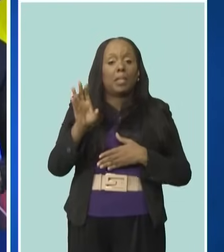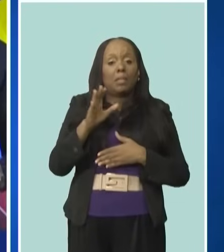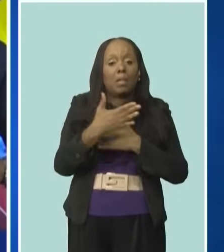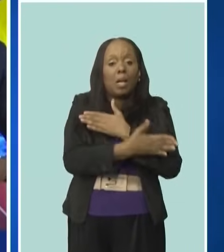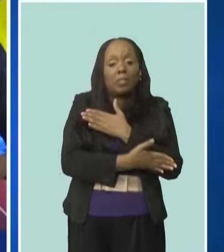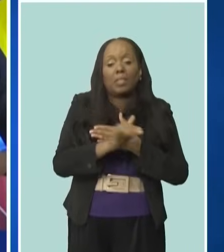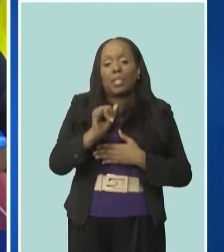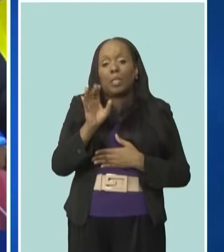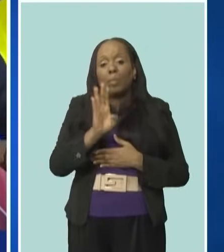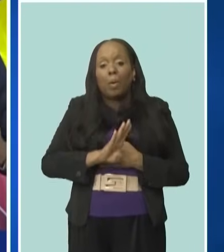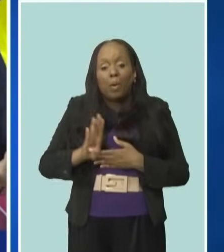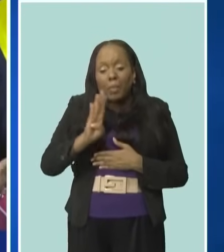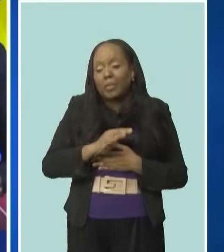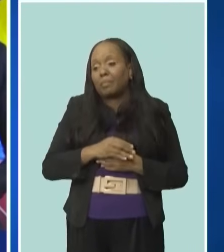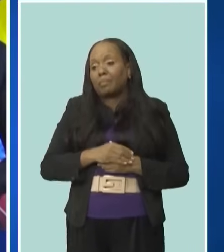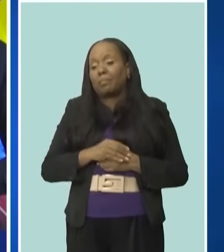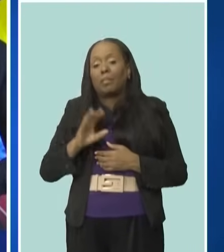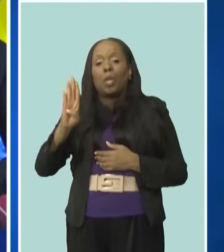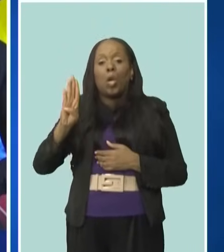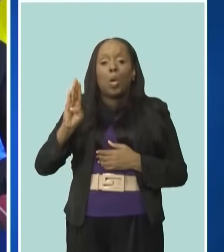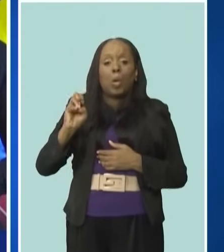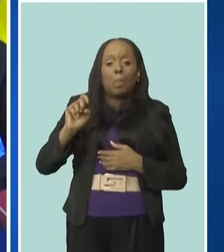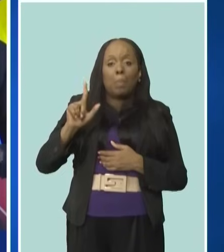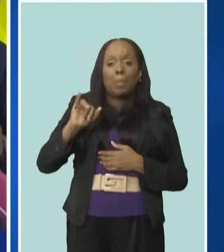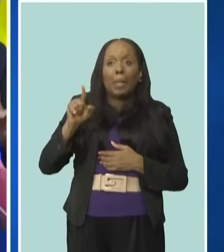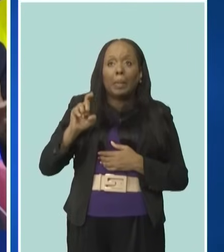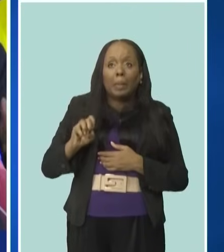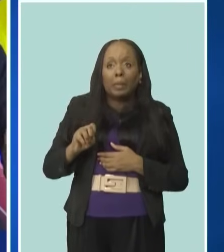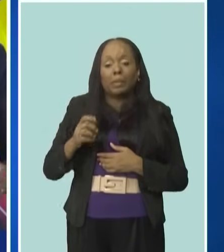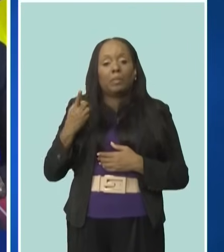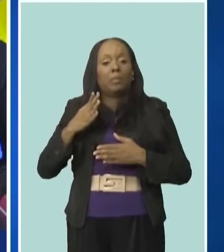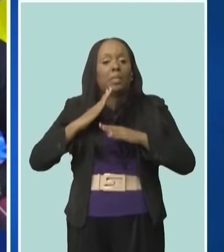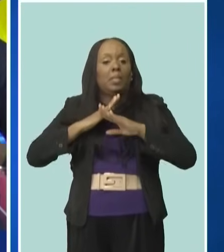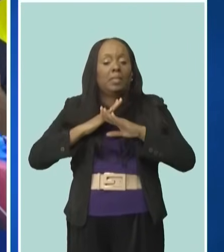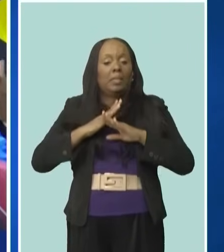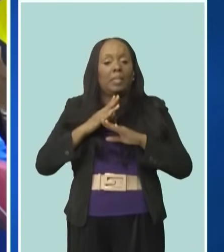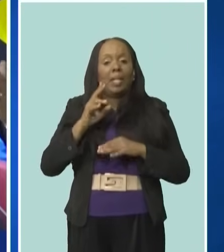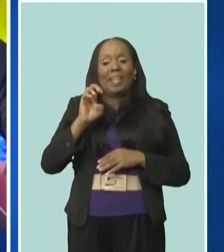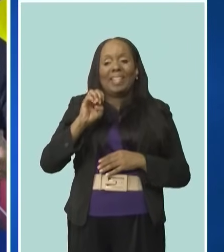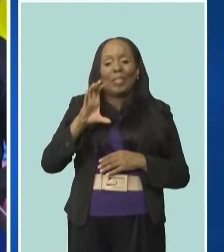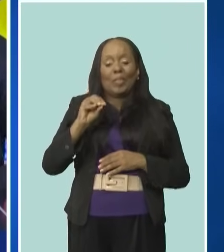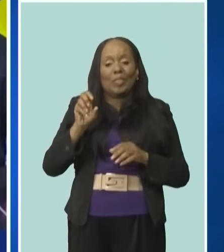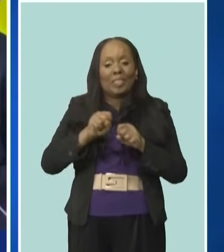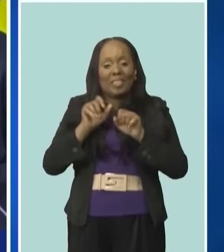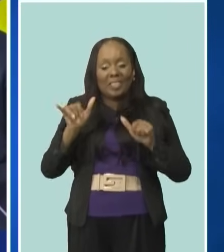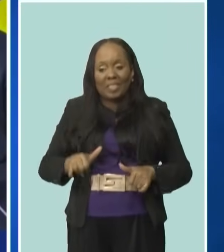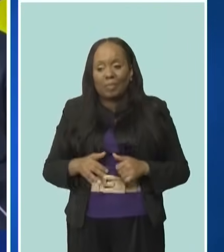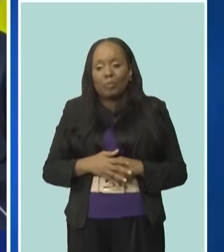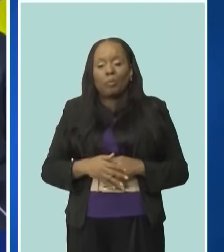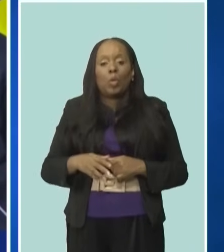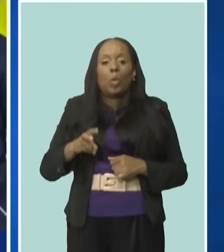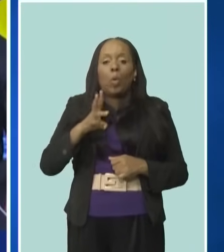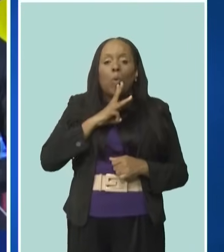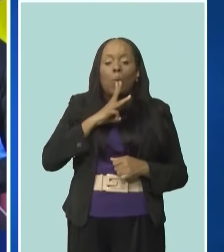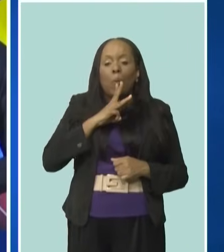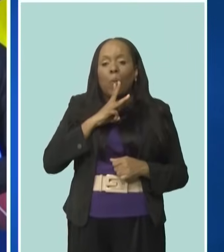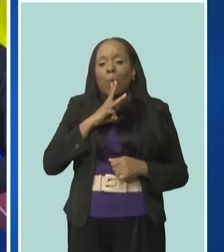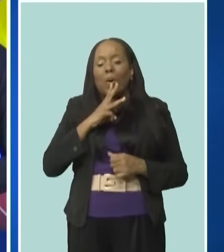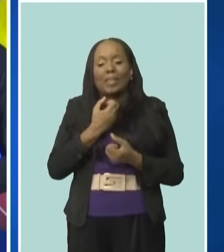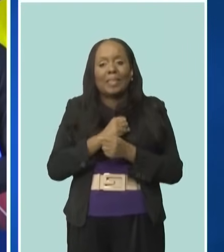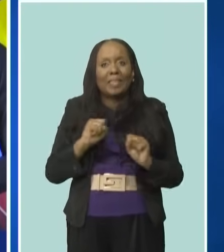Belize upgrade infrastructure, protect ecosystems, and link water security to economic